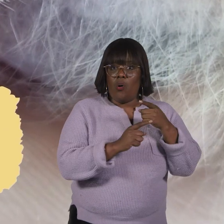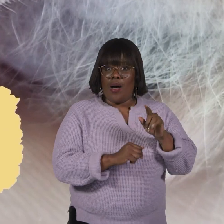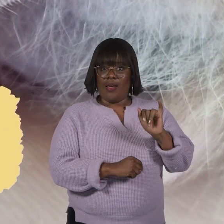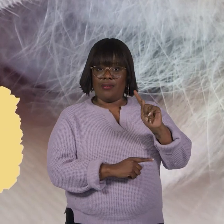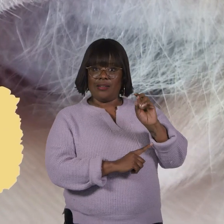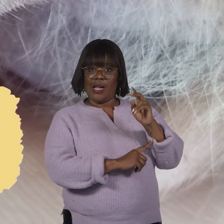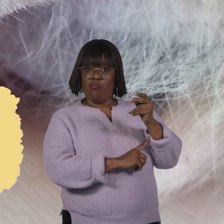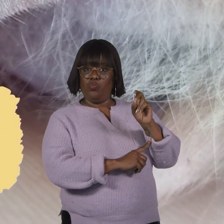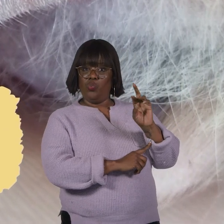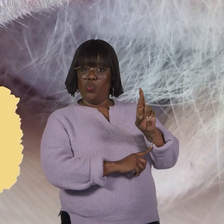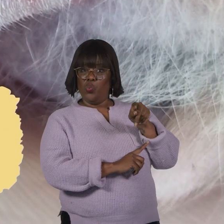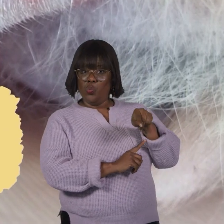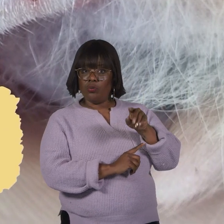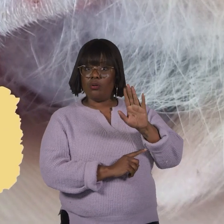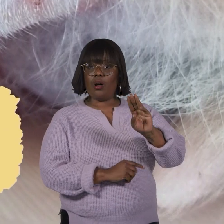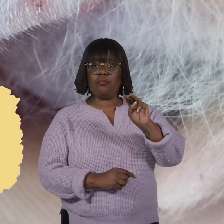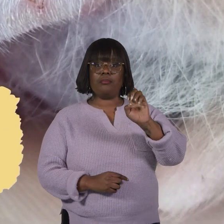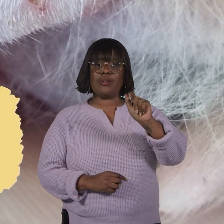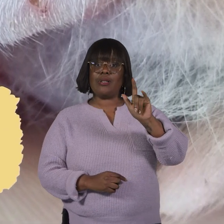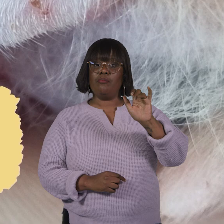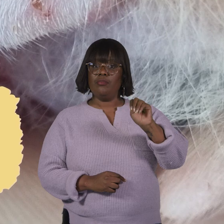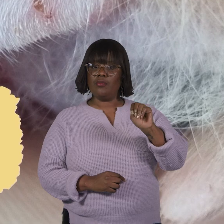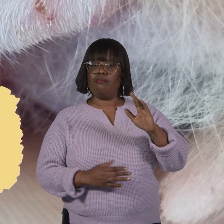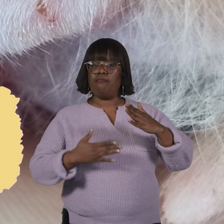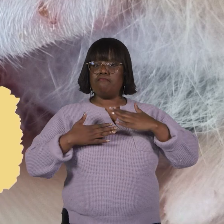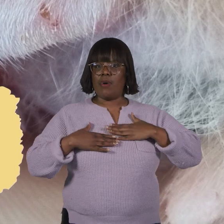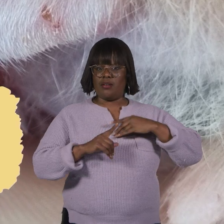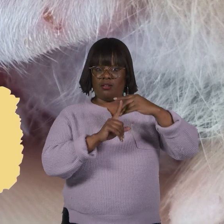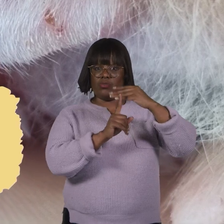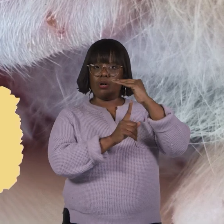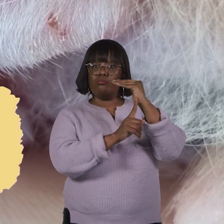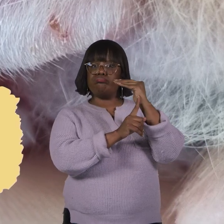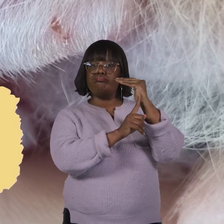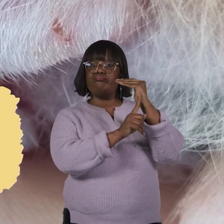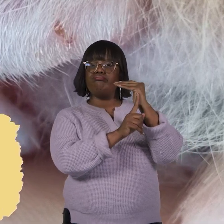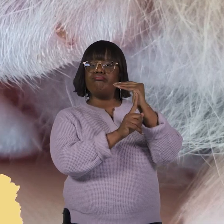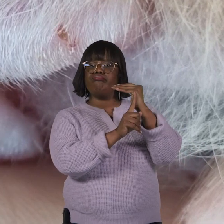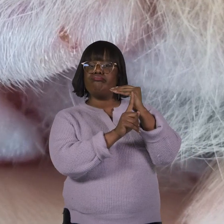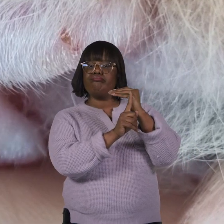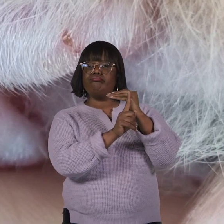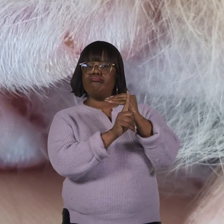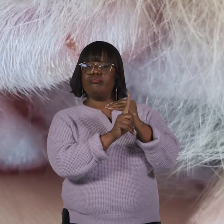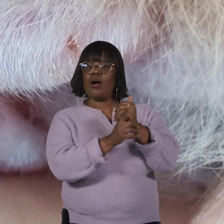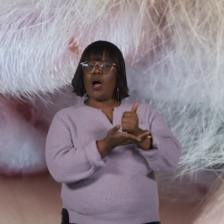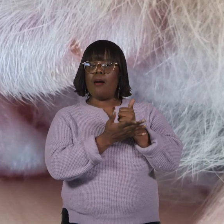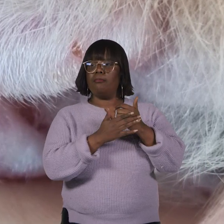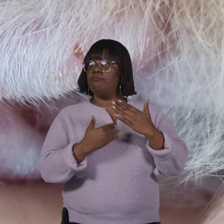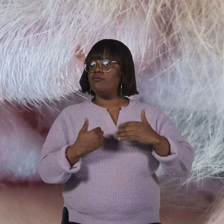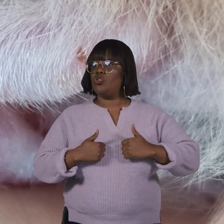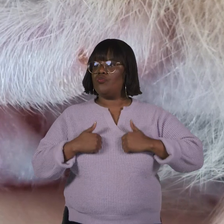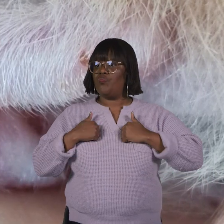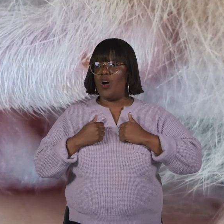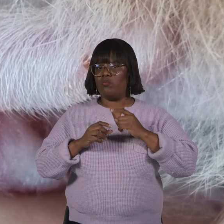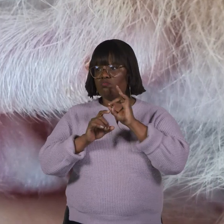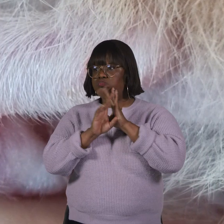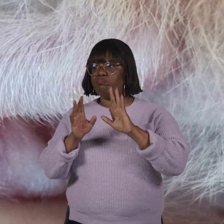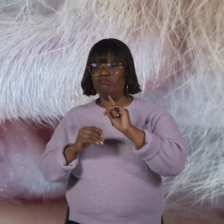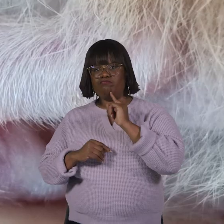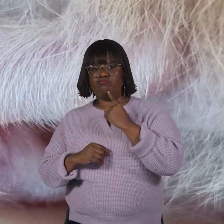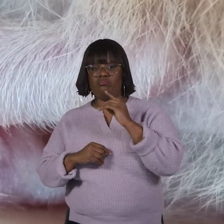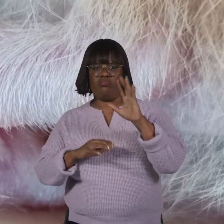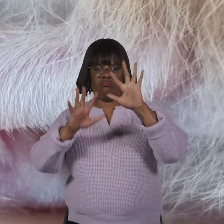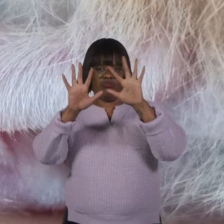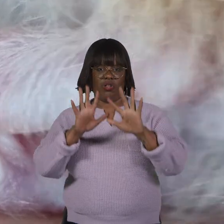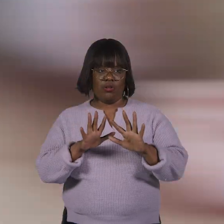torpor their metabolism slows down and their body temperature decreases allowing them to survive harsh conditions until